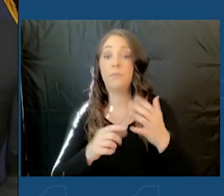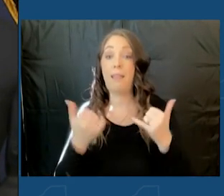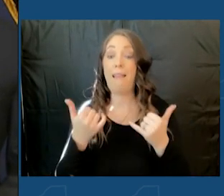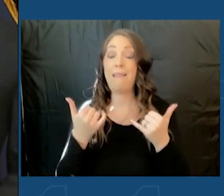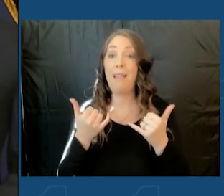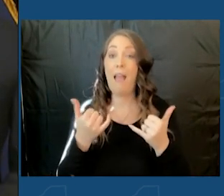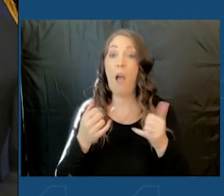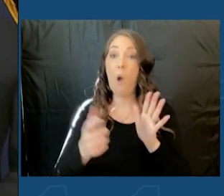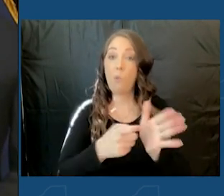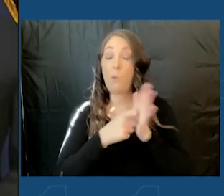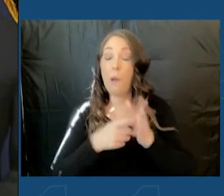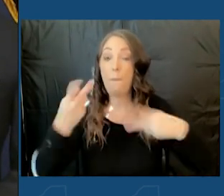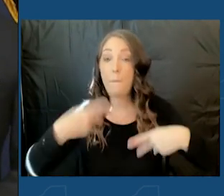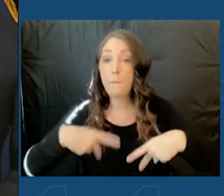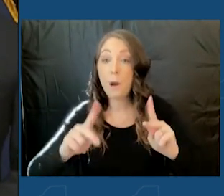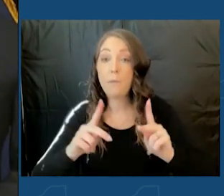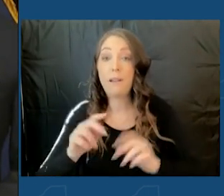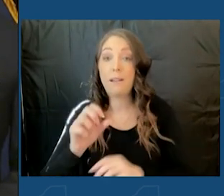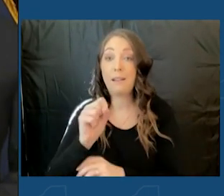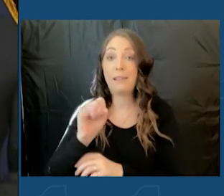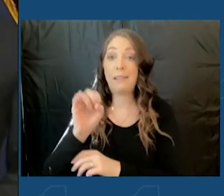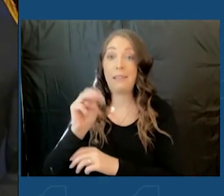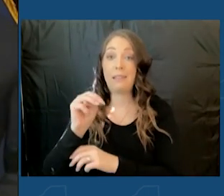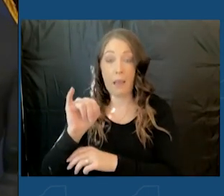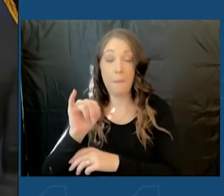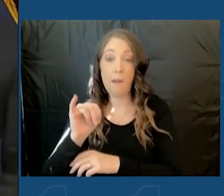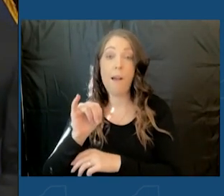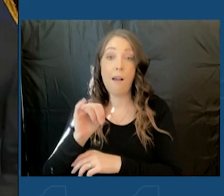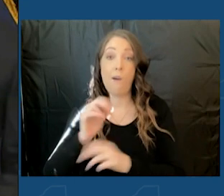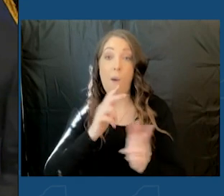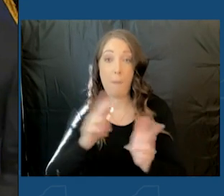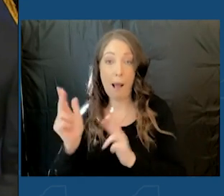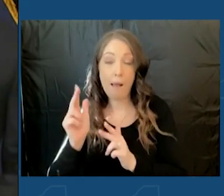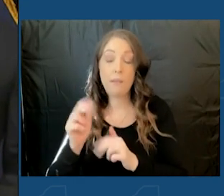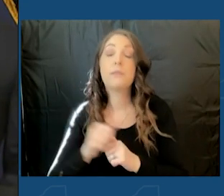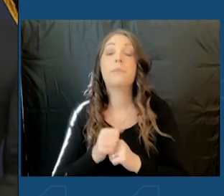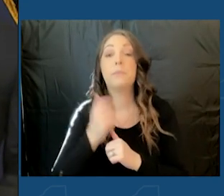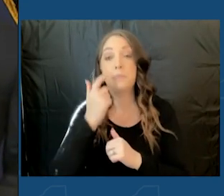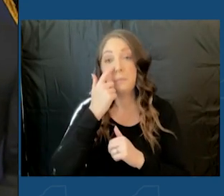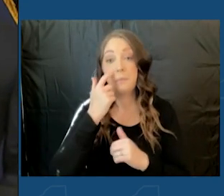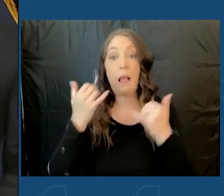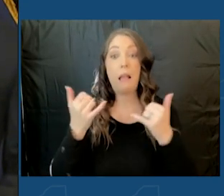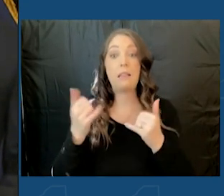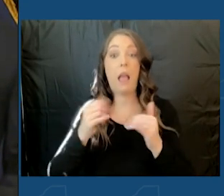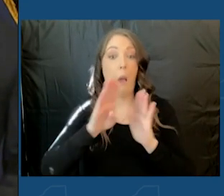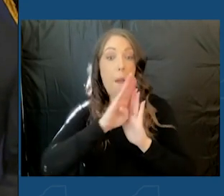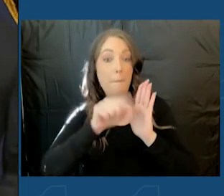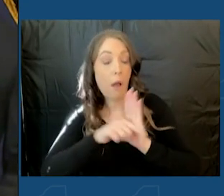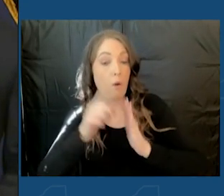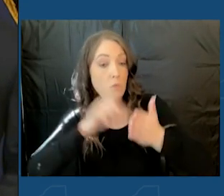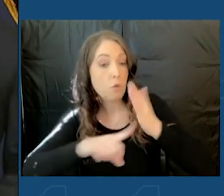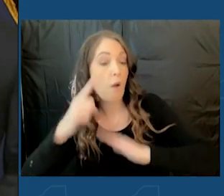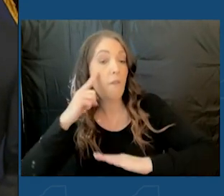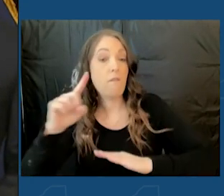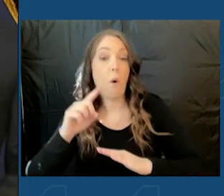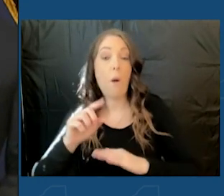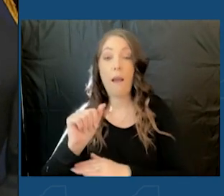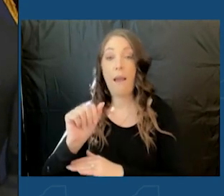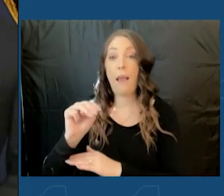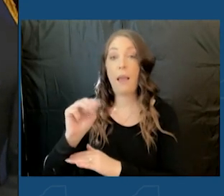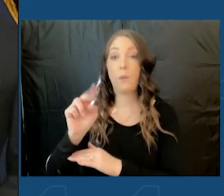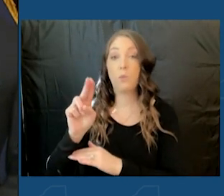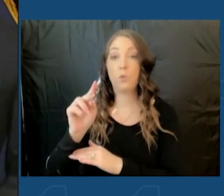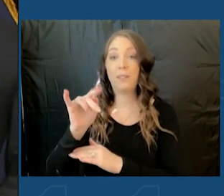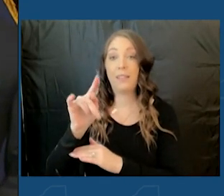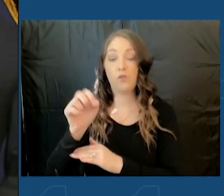having background checks for buying ammunition. We're having an ammunition database and requiring enhanced reporting by all law